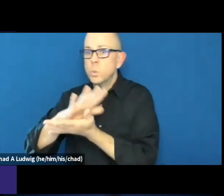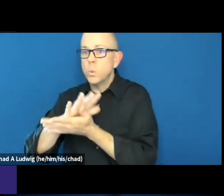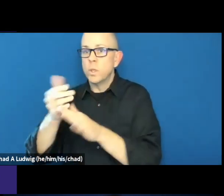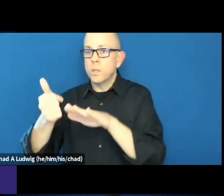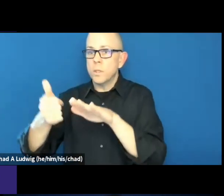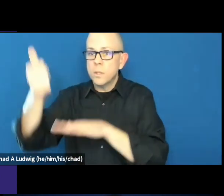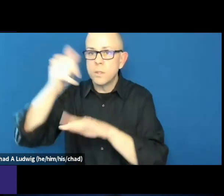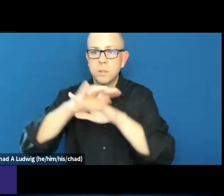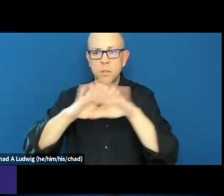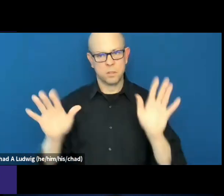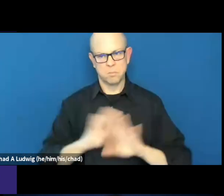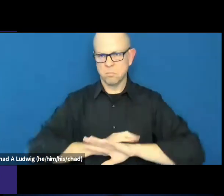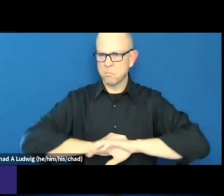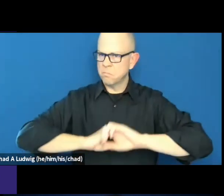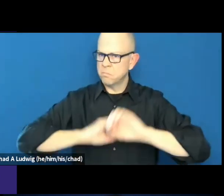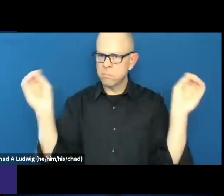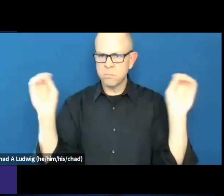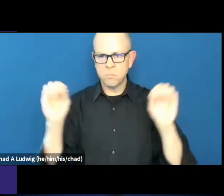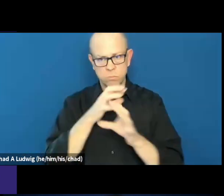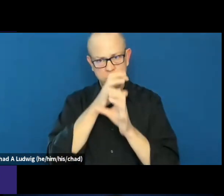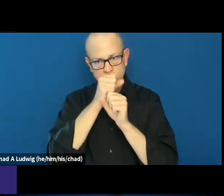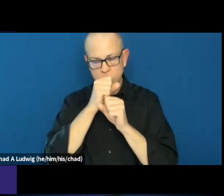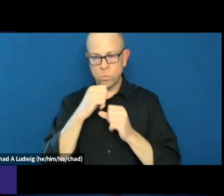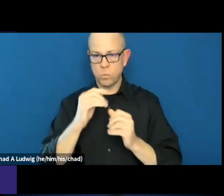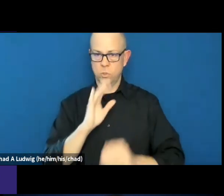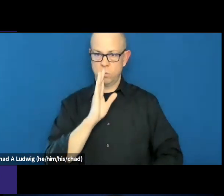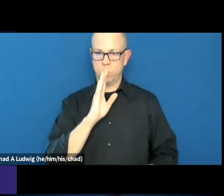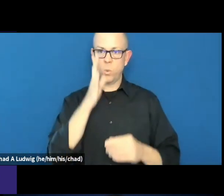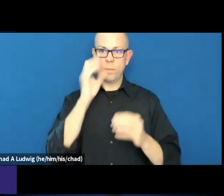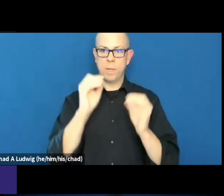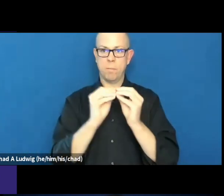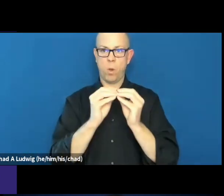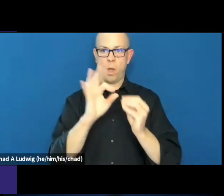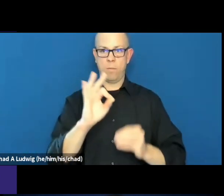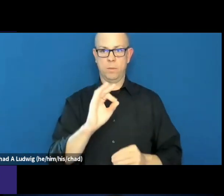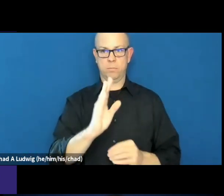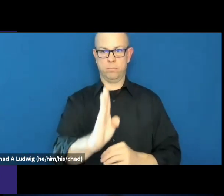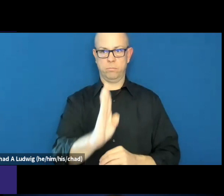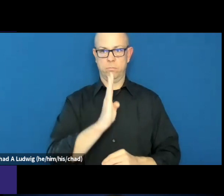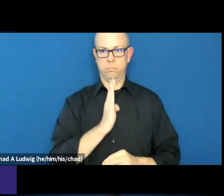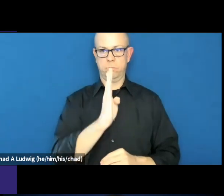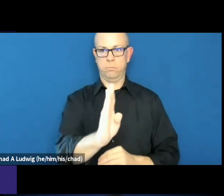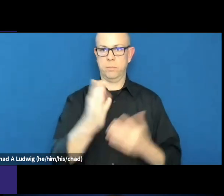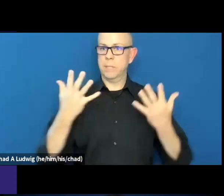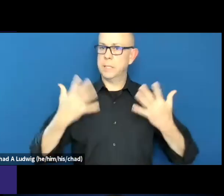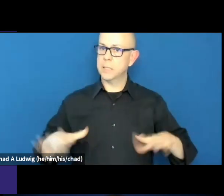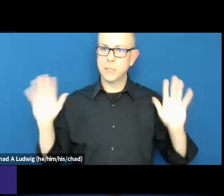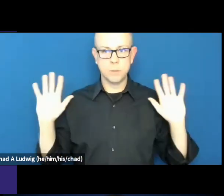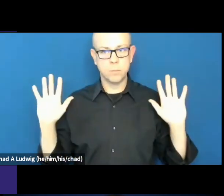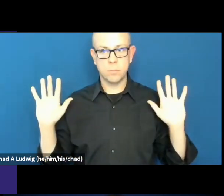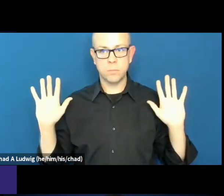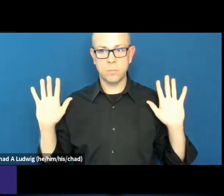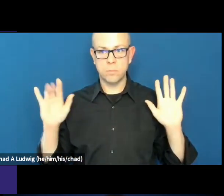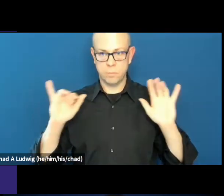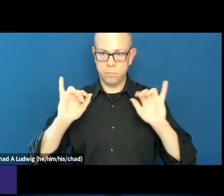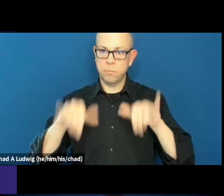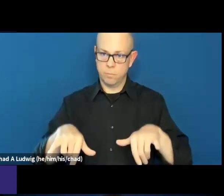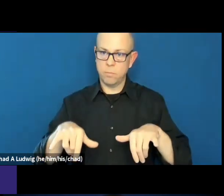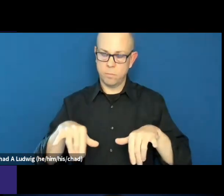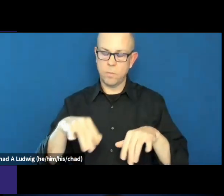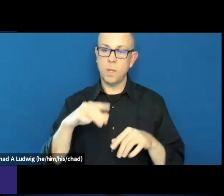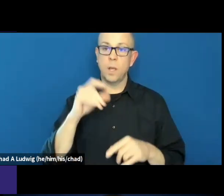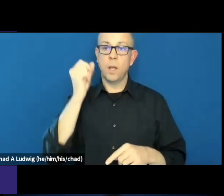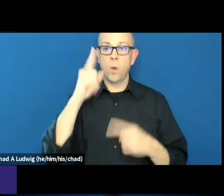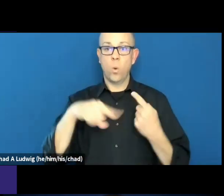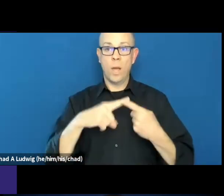As far as your children, your husband, your wife, all of those people that are in your lives, we are not going to disclose any information to